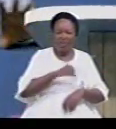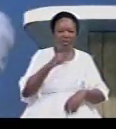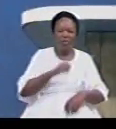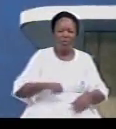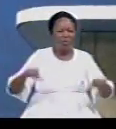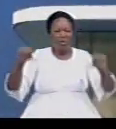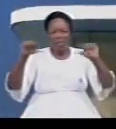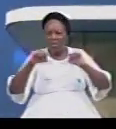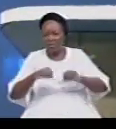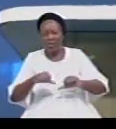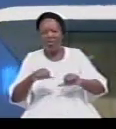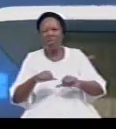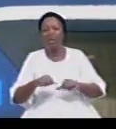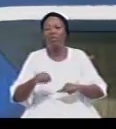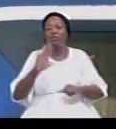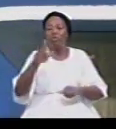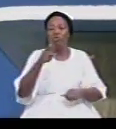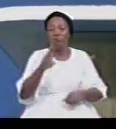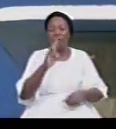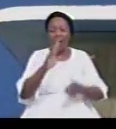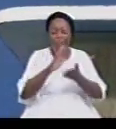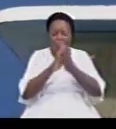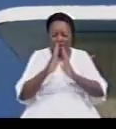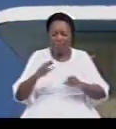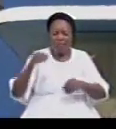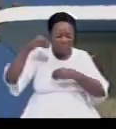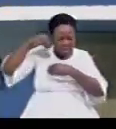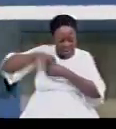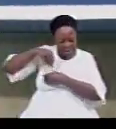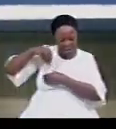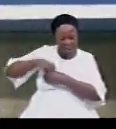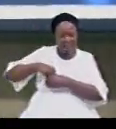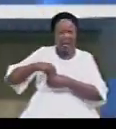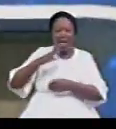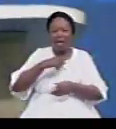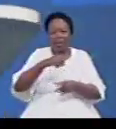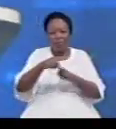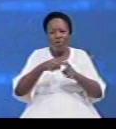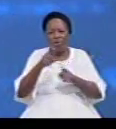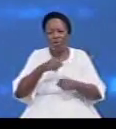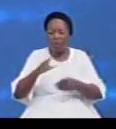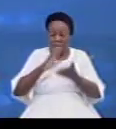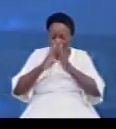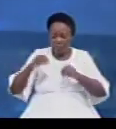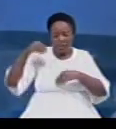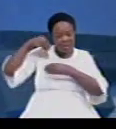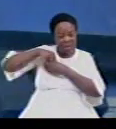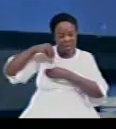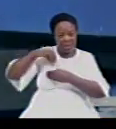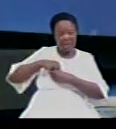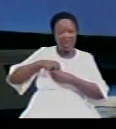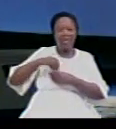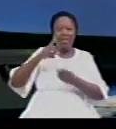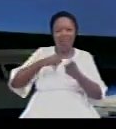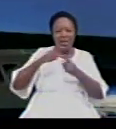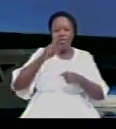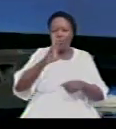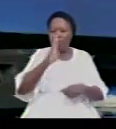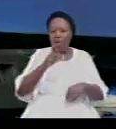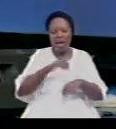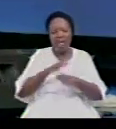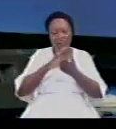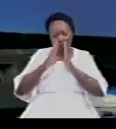condemnation. You're peaceful on the inside. And when you're peaceful on the inside, you'll be at peace with